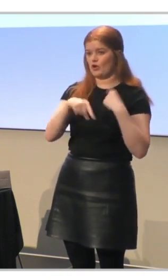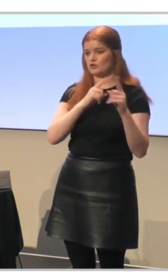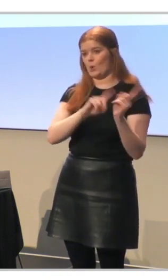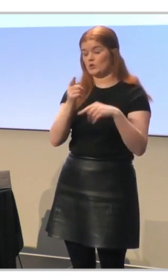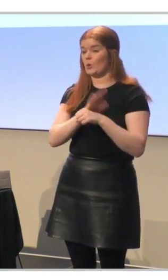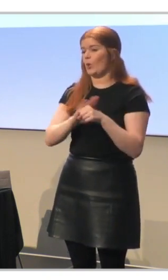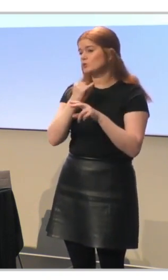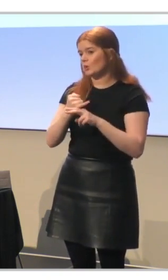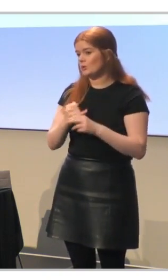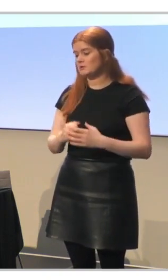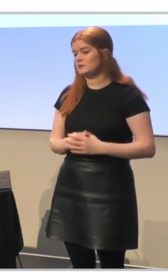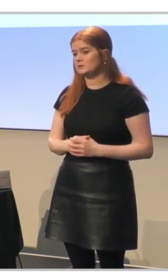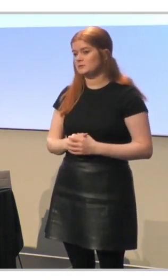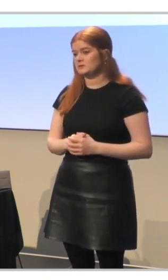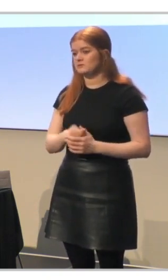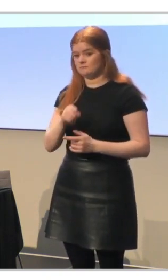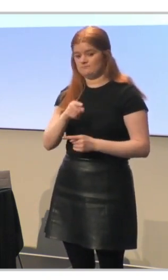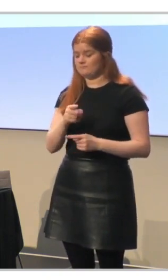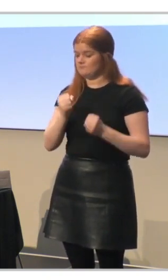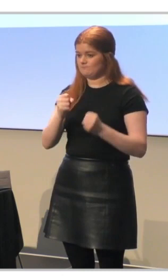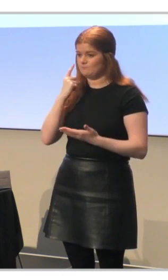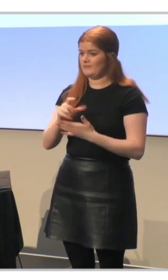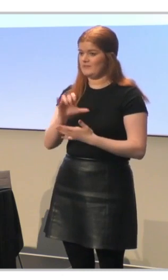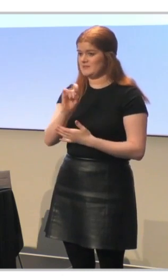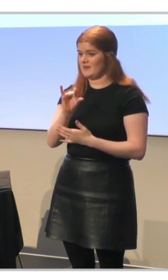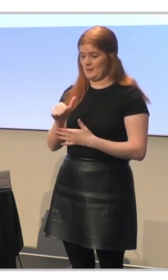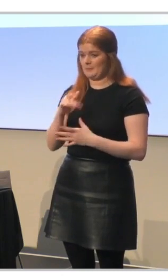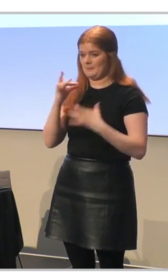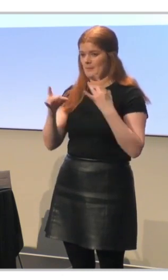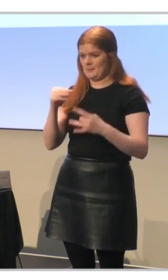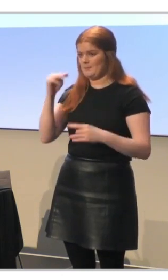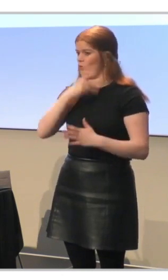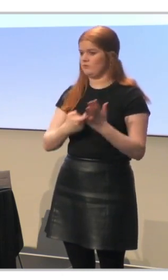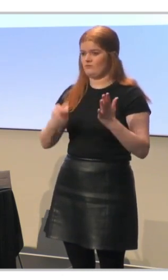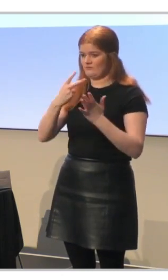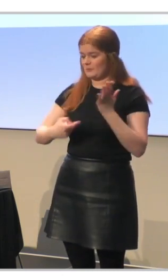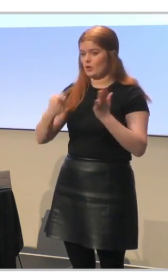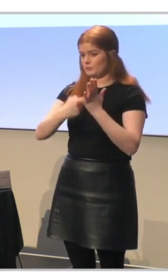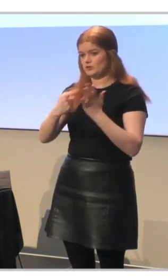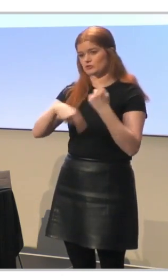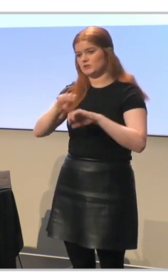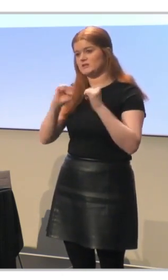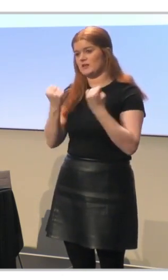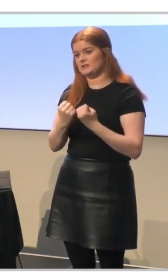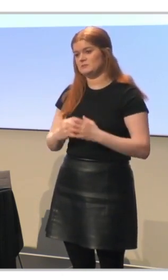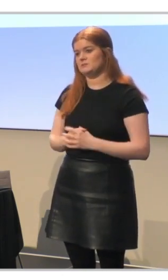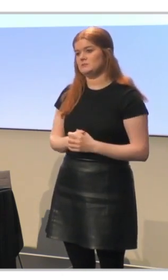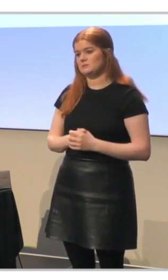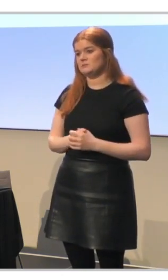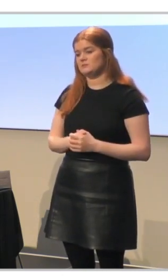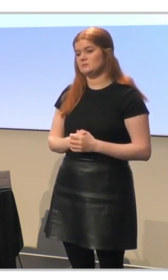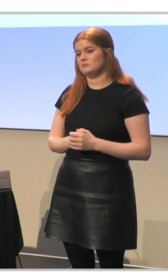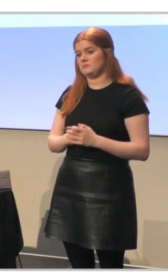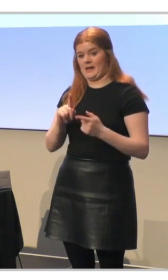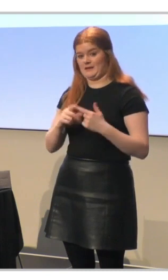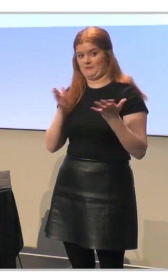local school. They very much believe that Sky has made an important contribution to make to society. And having met